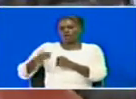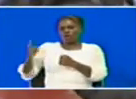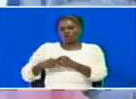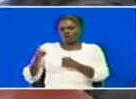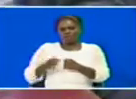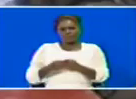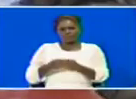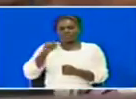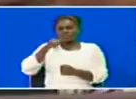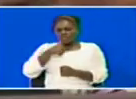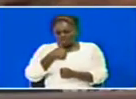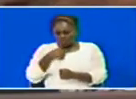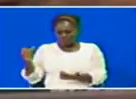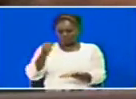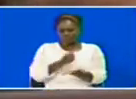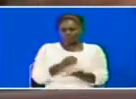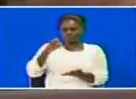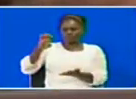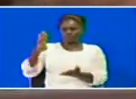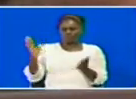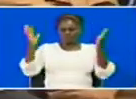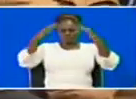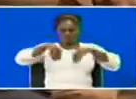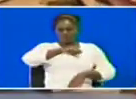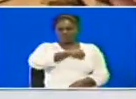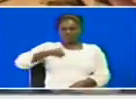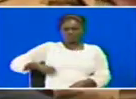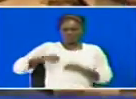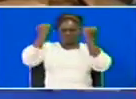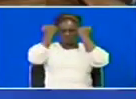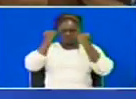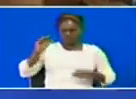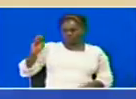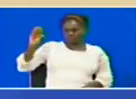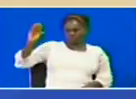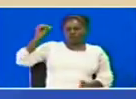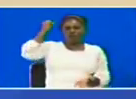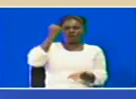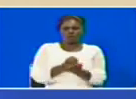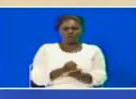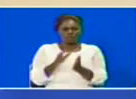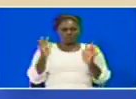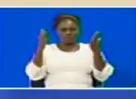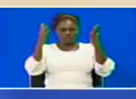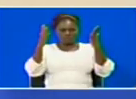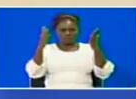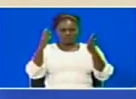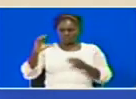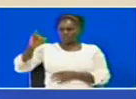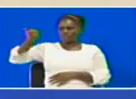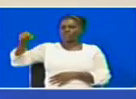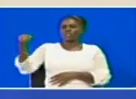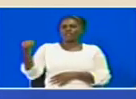The newly appointed IEBC commissioners convened at the Supreme Court of Kenya to take the oath of office. The ceremony was officiated by the Chief